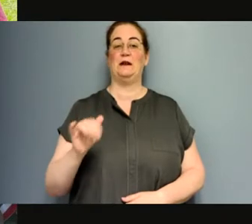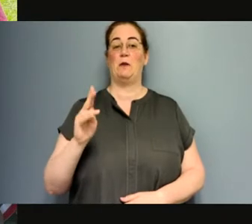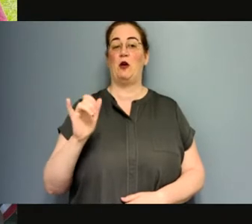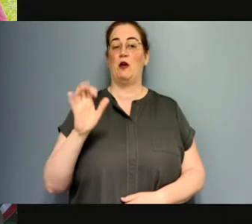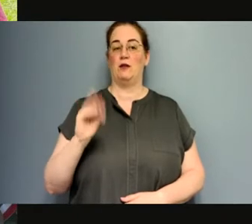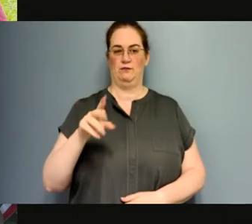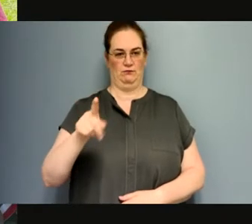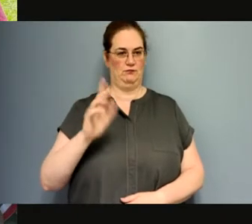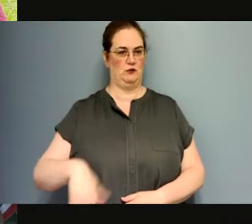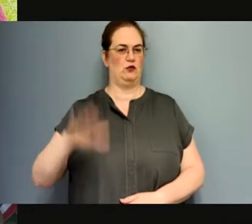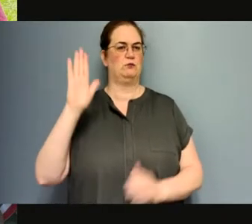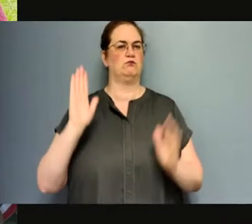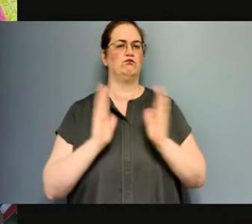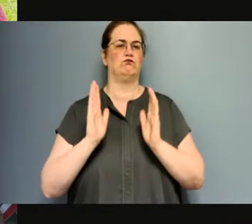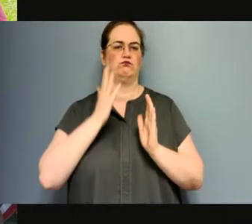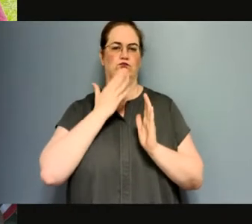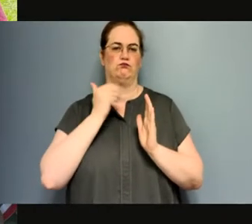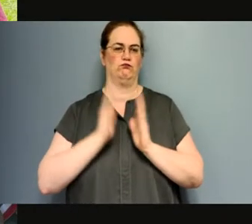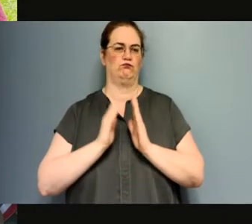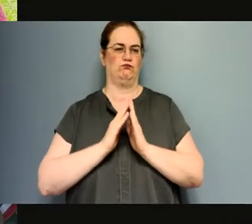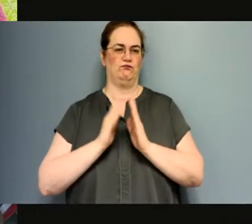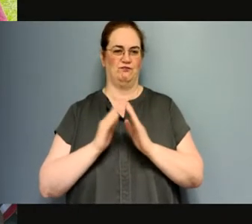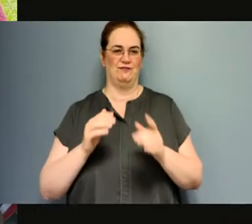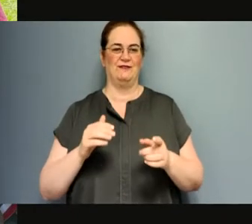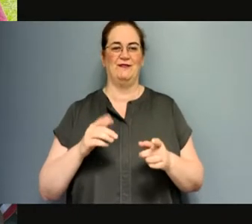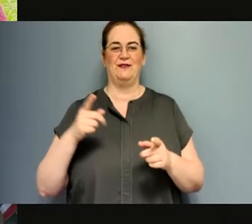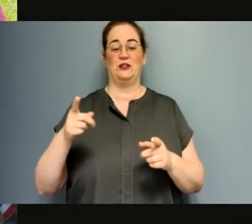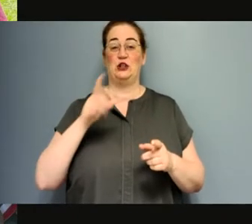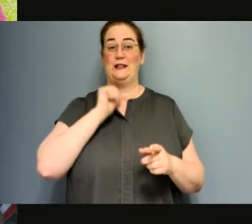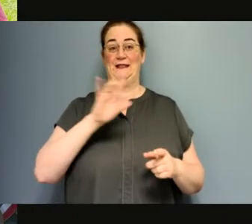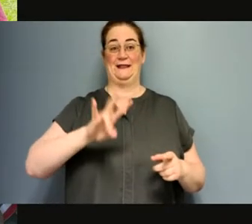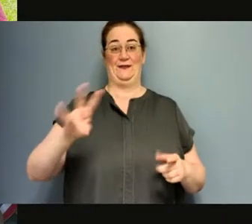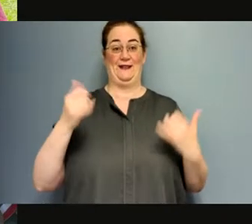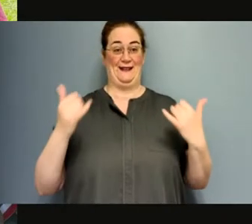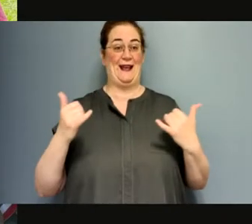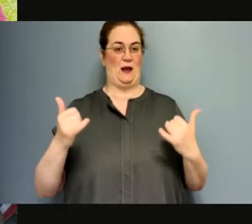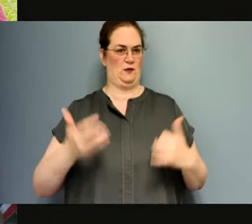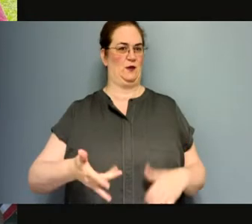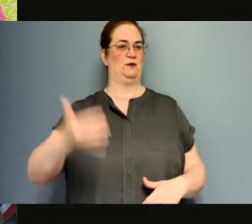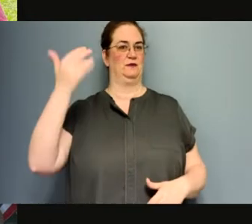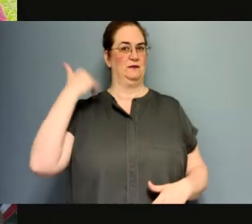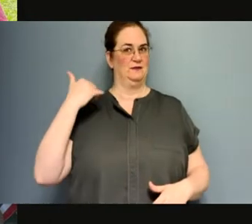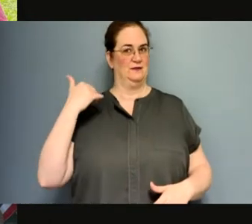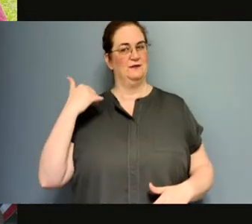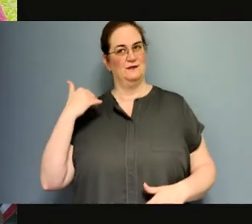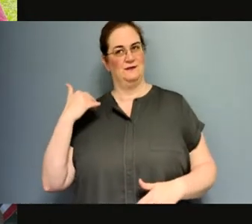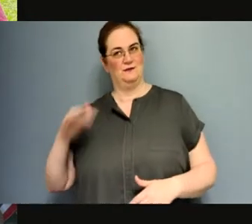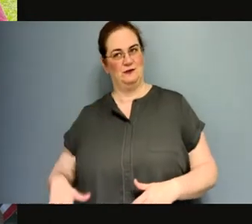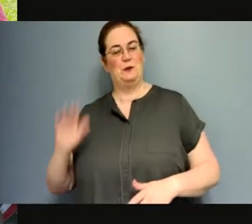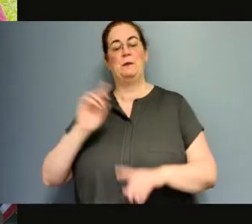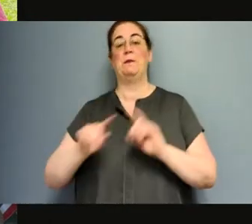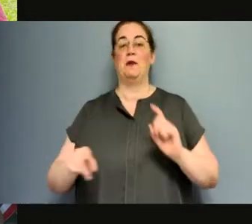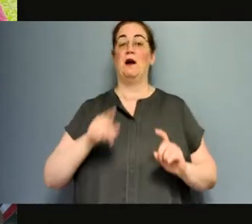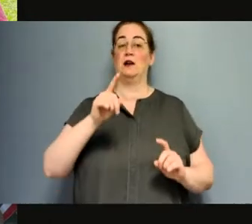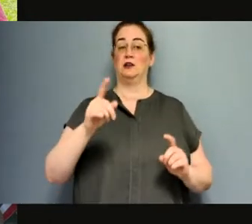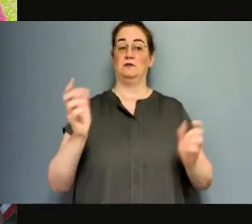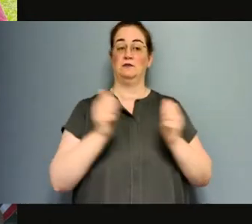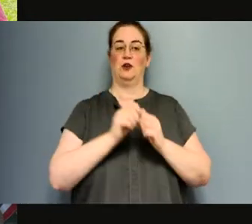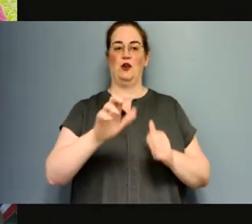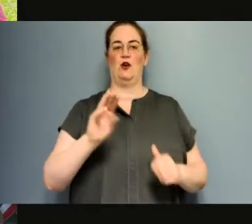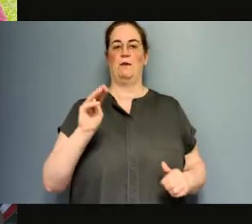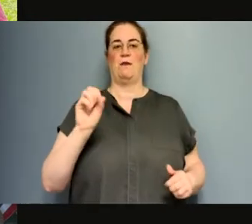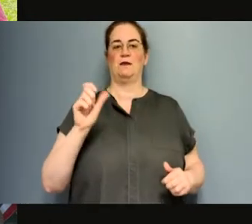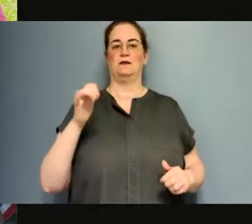Jeannie grew up in a small town. Well, she's 77 now, so it was quite some time ago. But she has with her